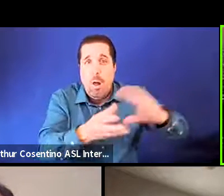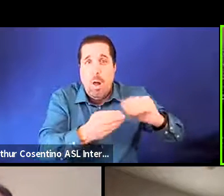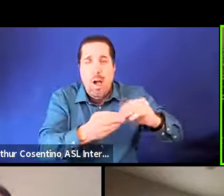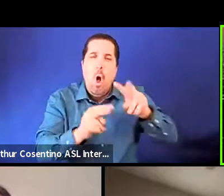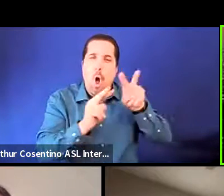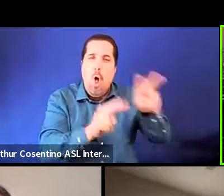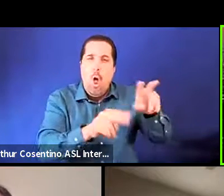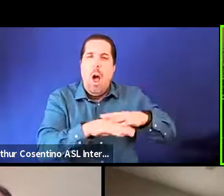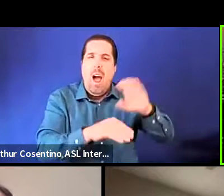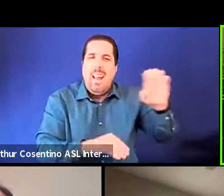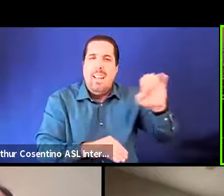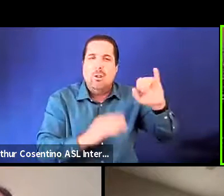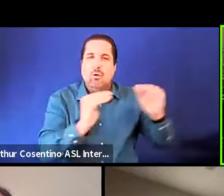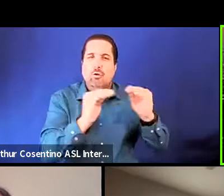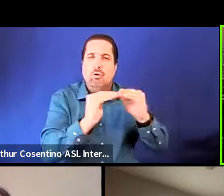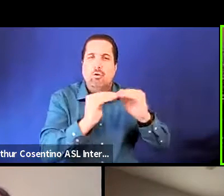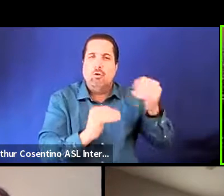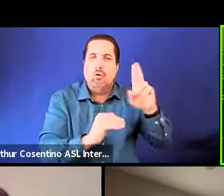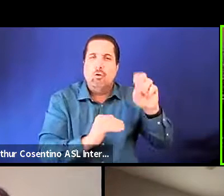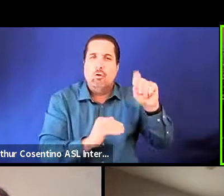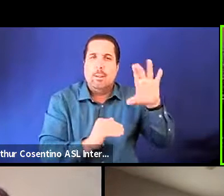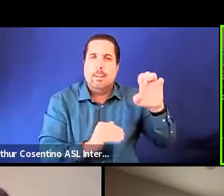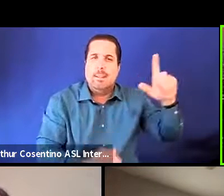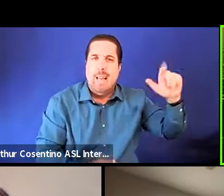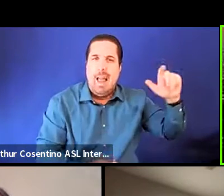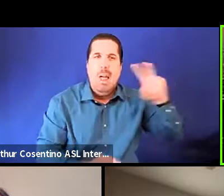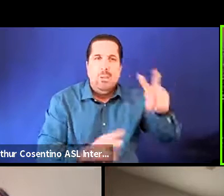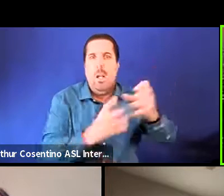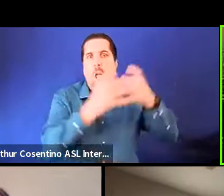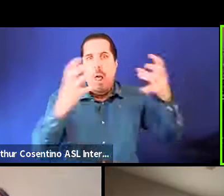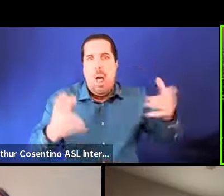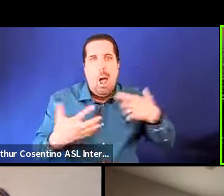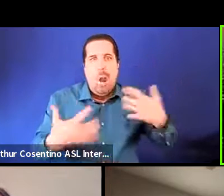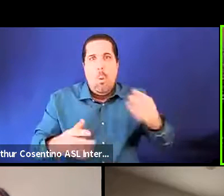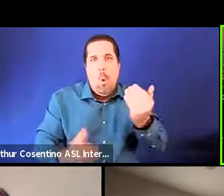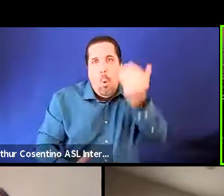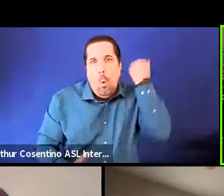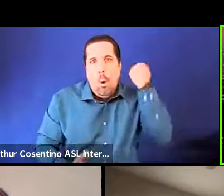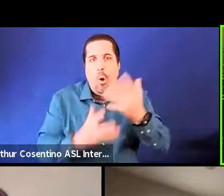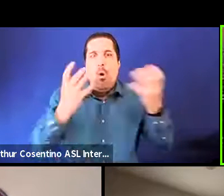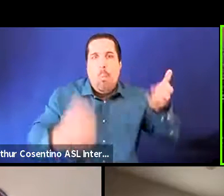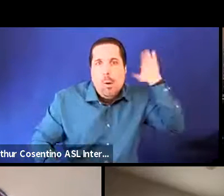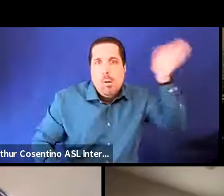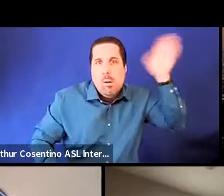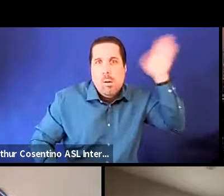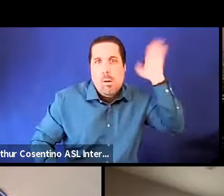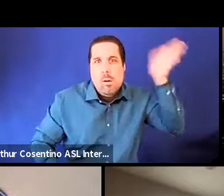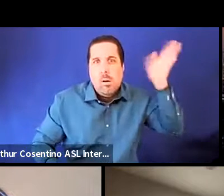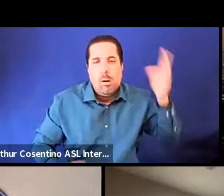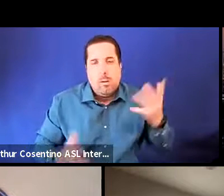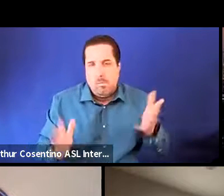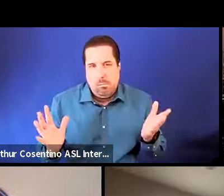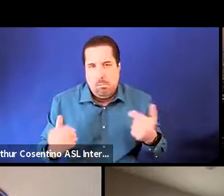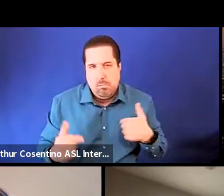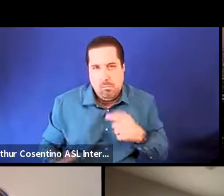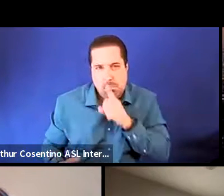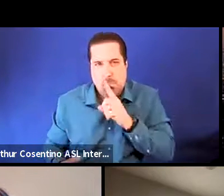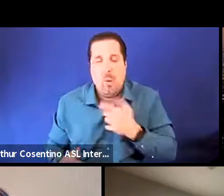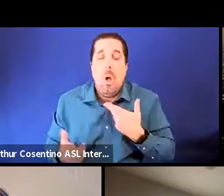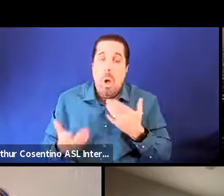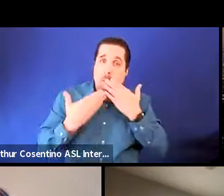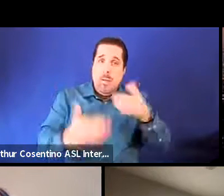Youth Justice LA. You'll see a whole lot. But yeah, for sure. I don't want to take up too much time. Well, thank you, Paul, because I do